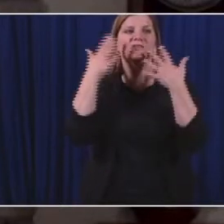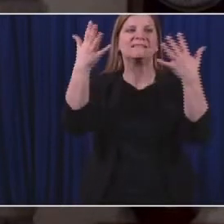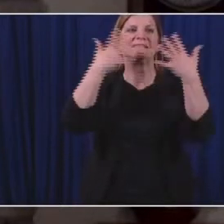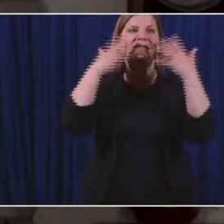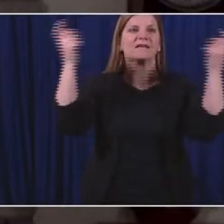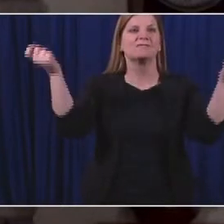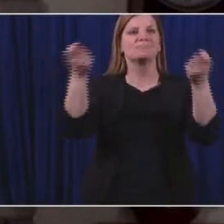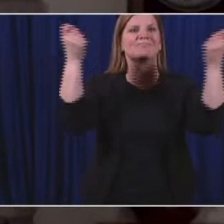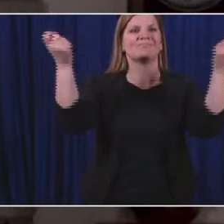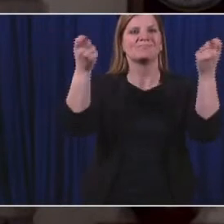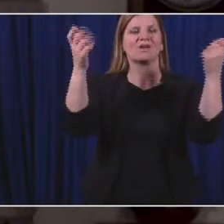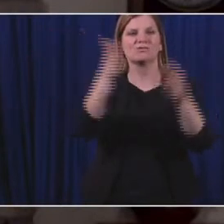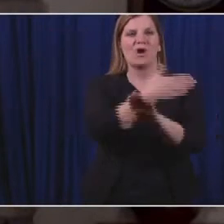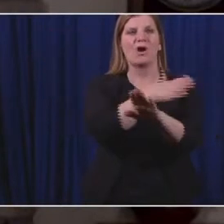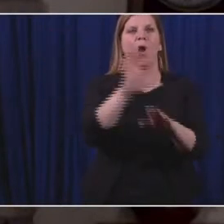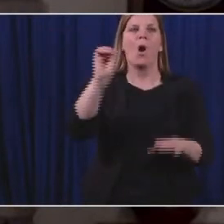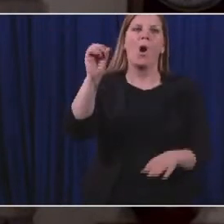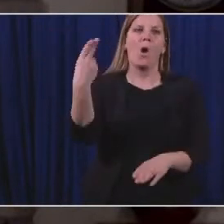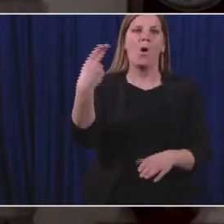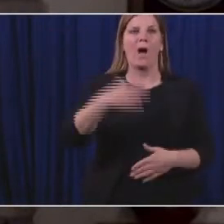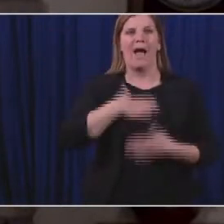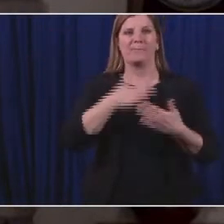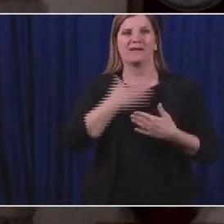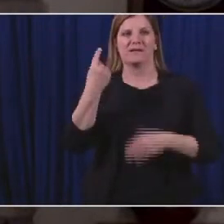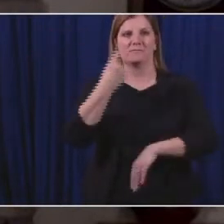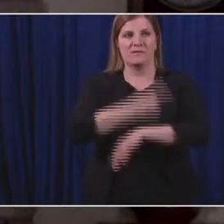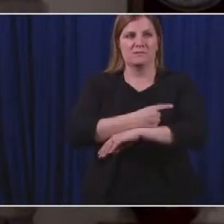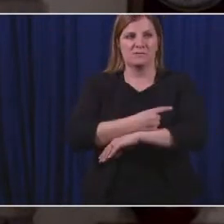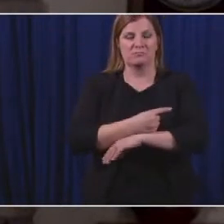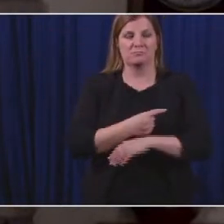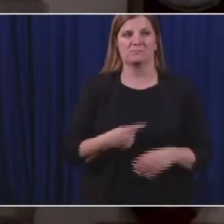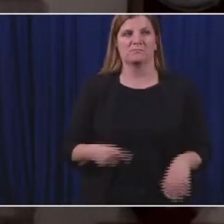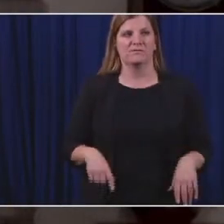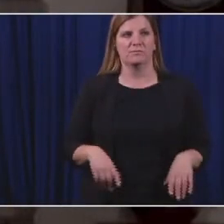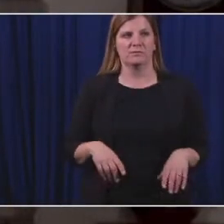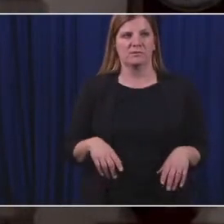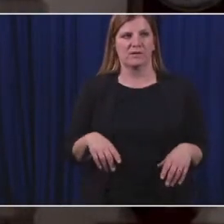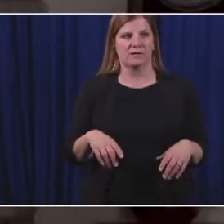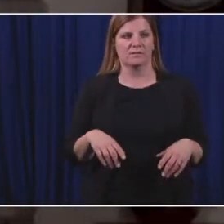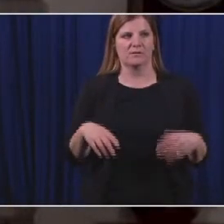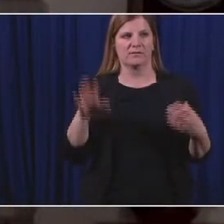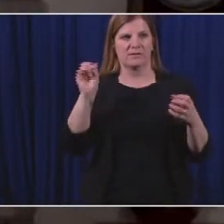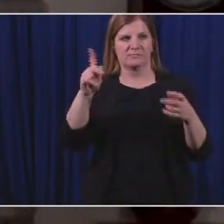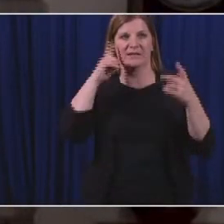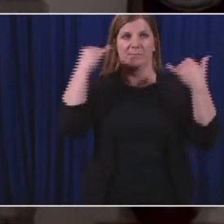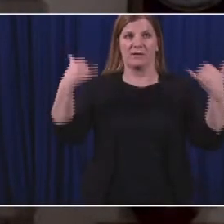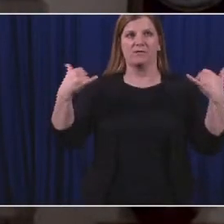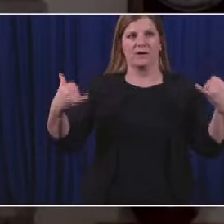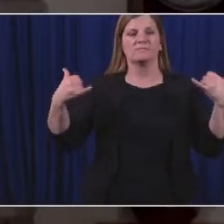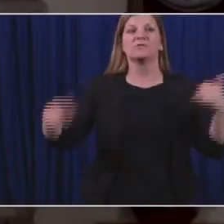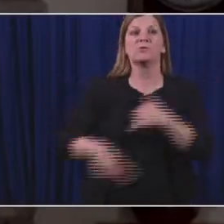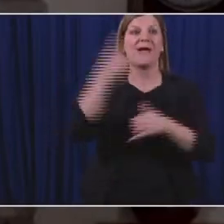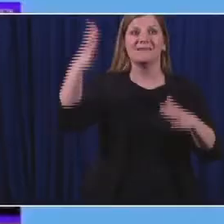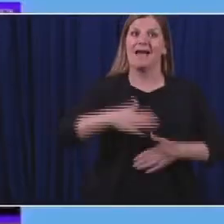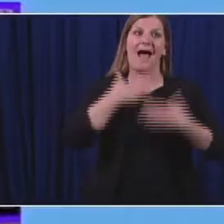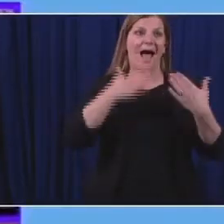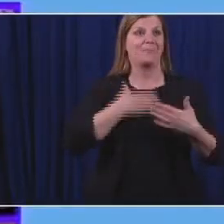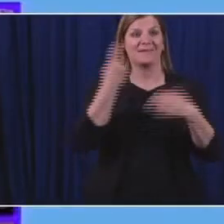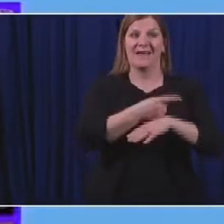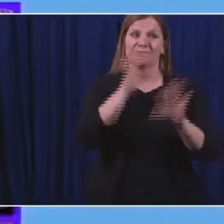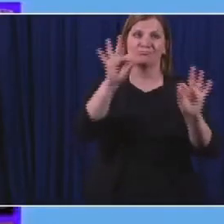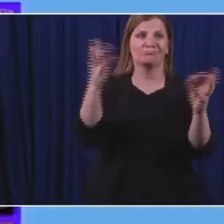"Oh, Happy Day." While the pandemic is not over, today is truly a happy day.